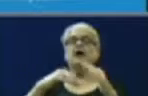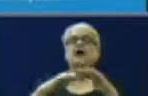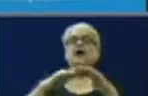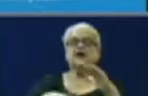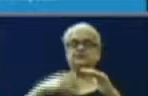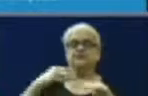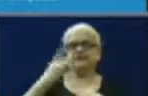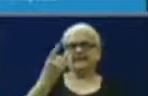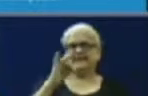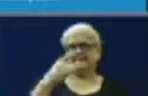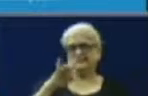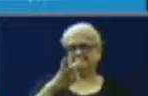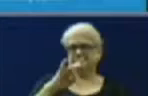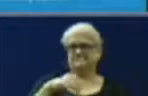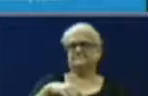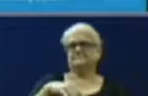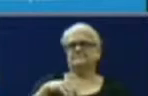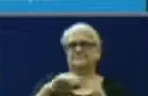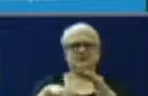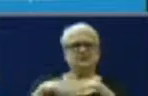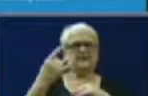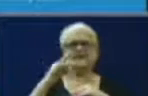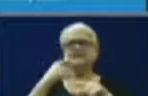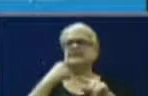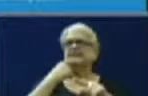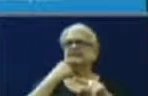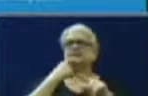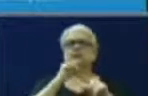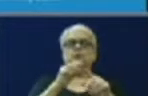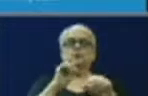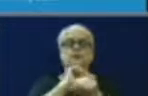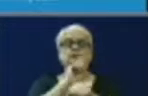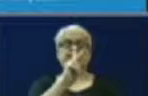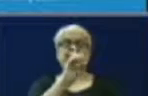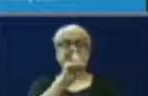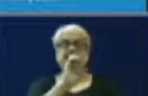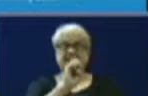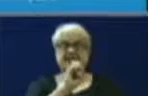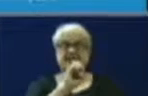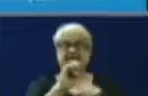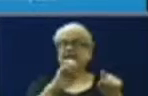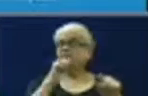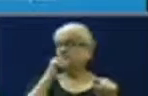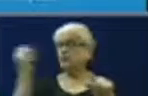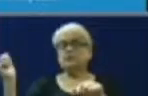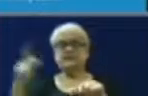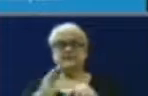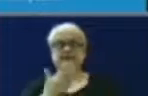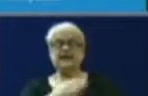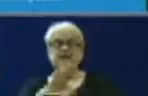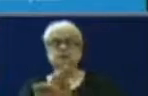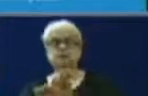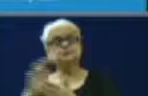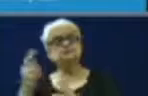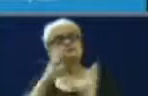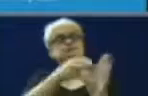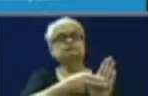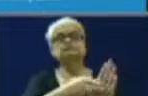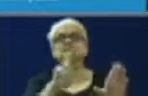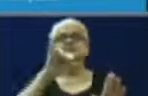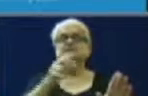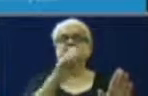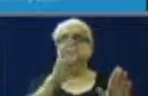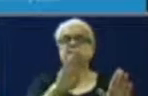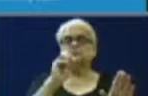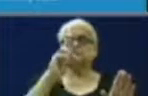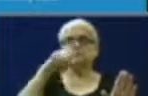are working with KDE to enroll those kids in programs that they can make them successful. There's